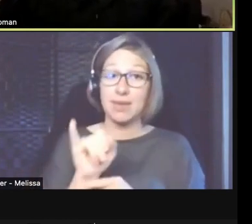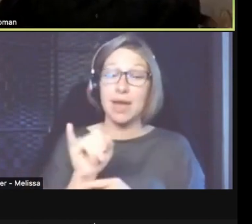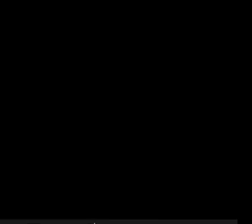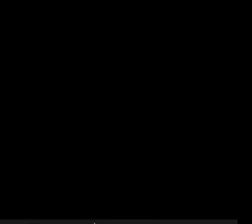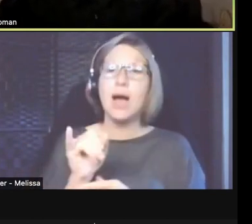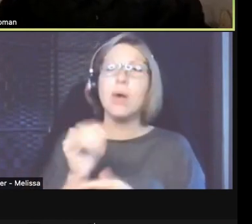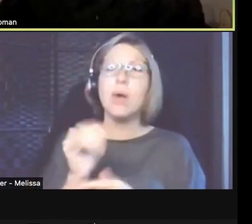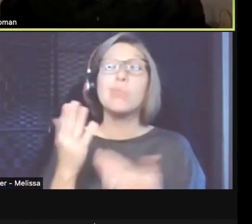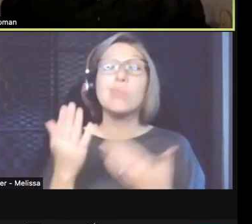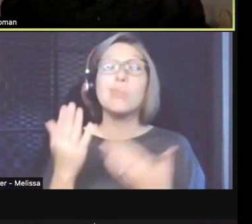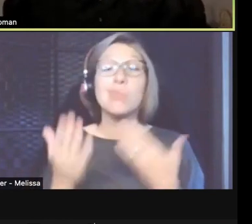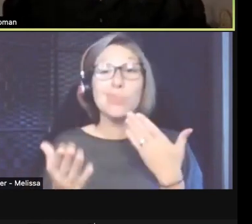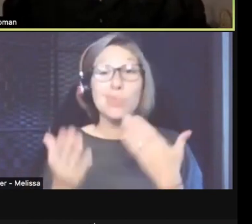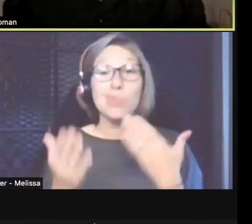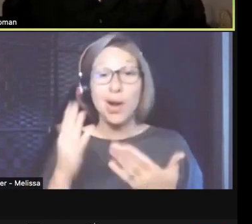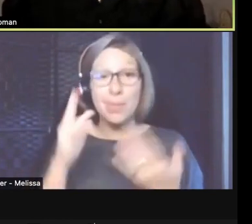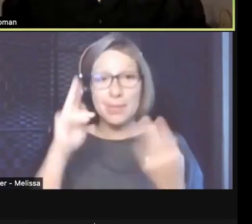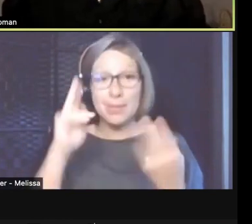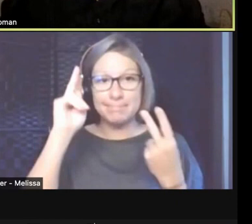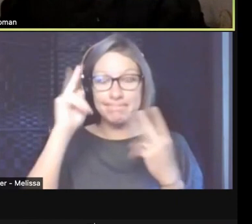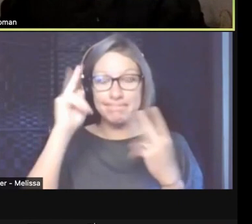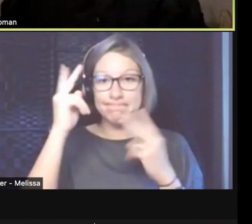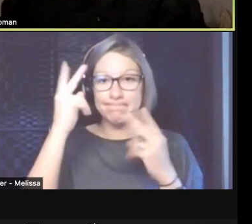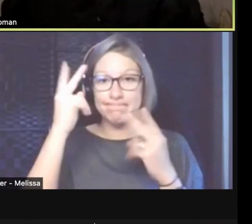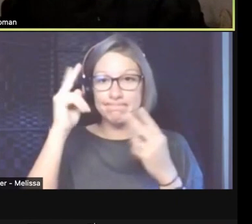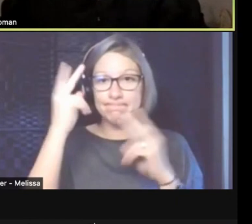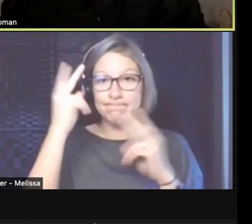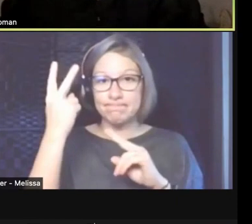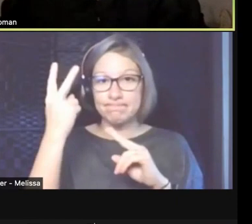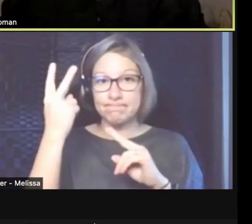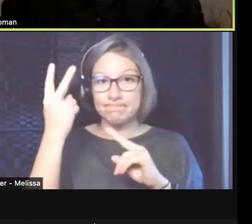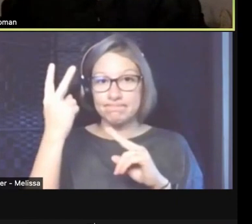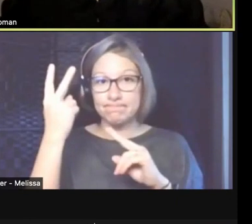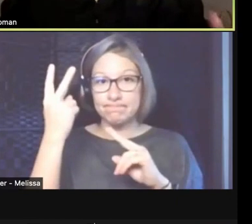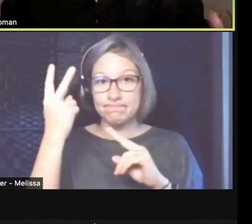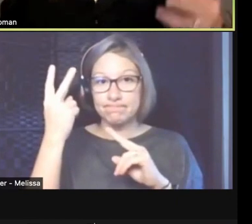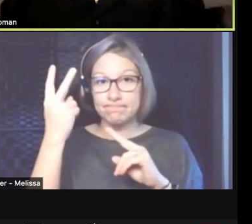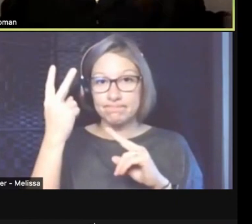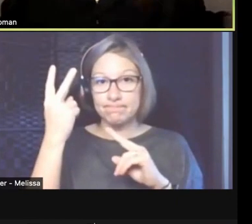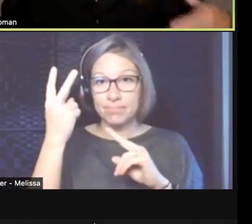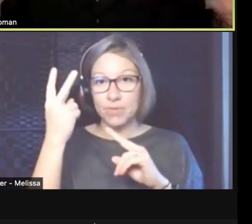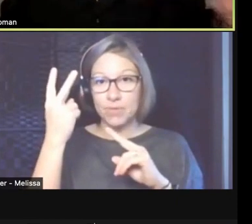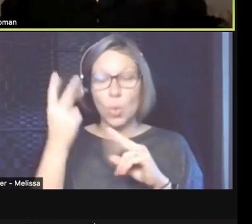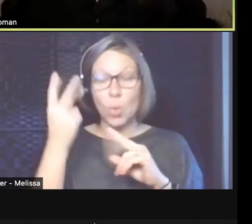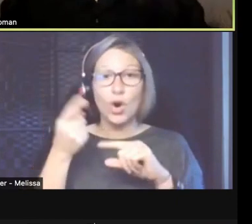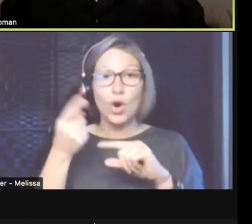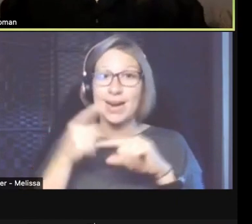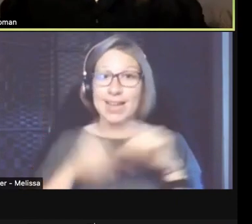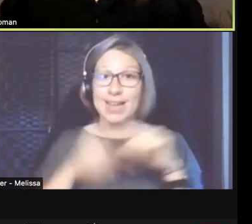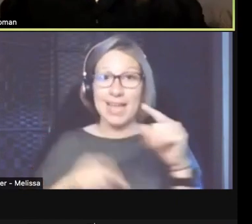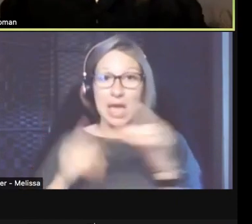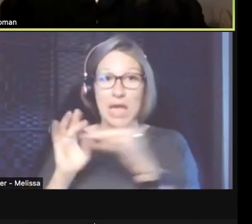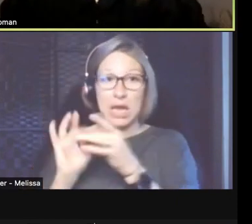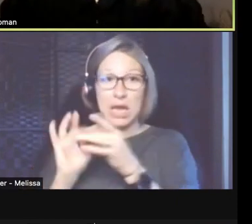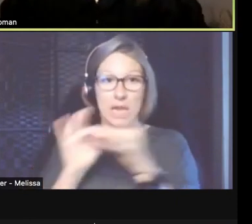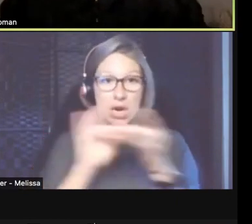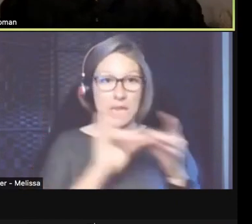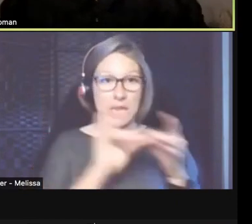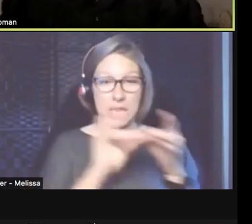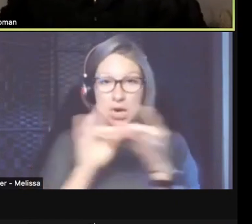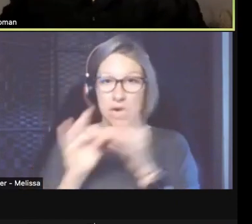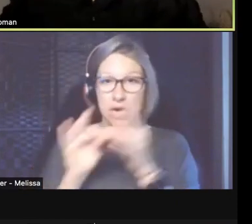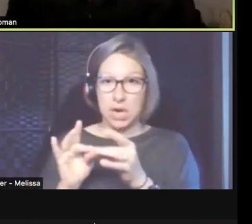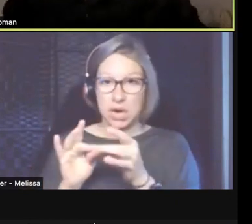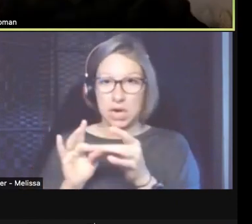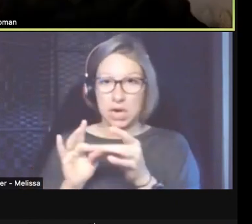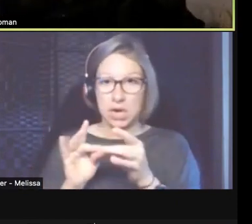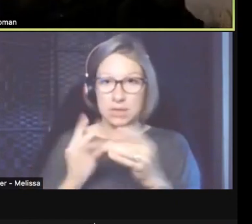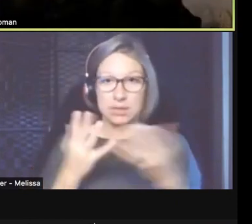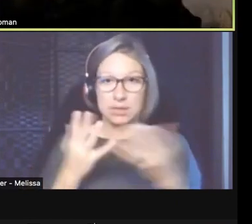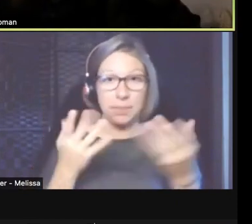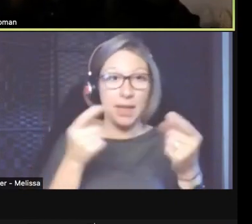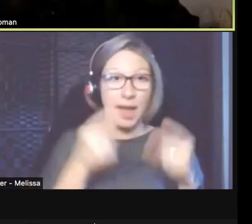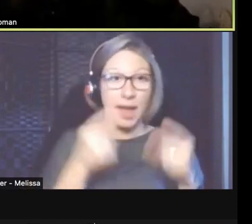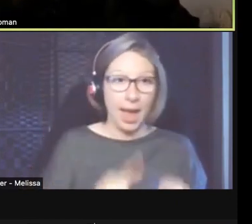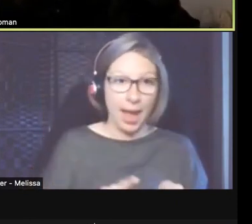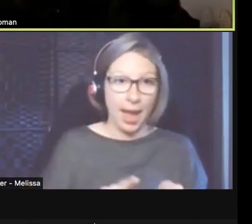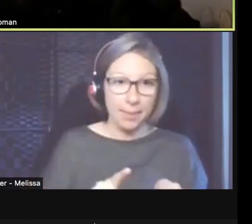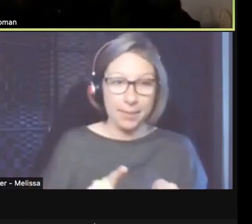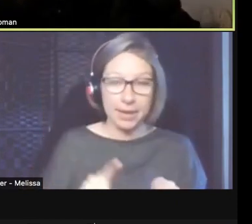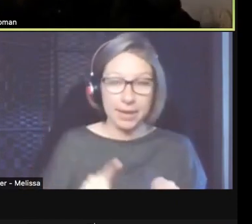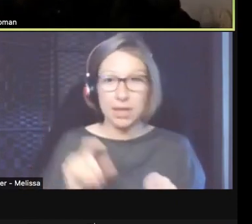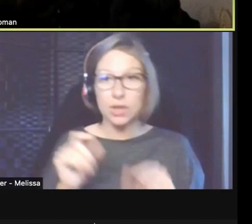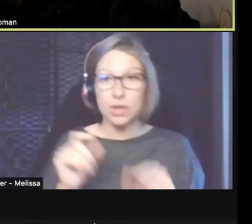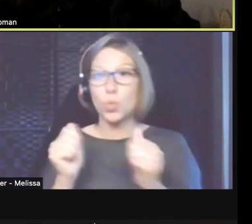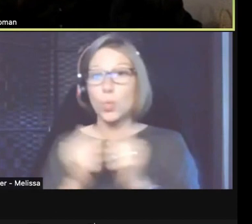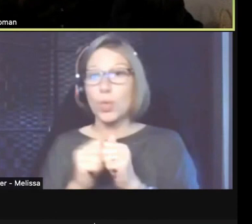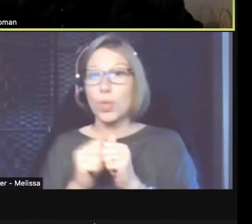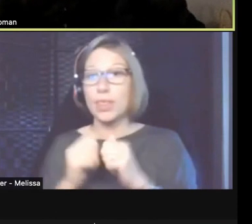consequence. How many kids do we know with CVI who we think laugh when it's not funny? Somebody falls, the chair bangs,